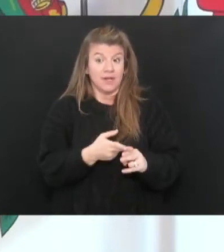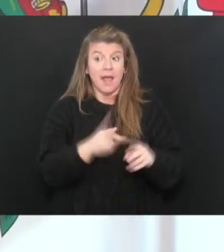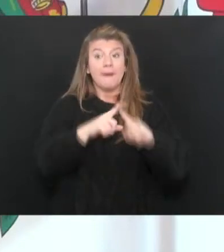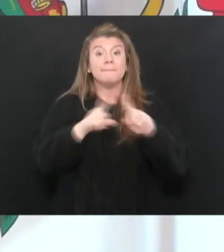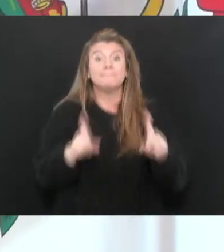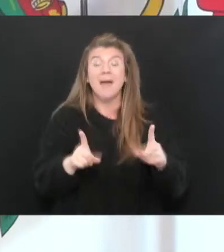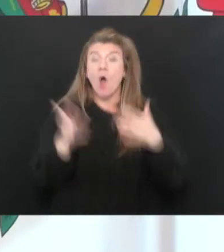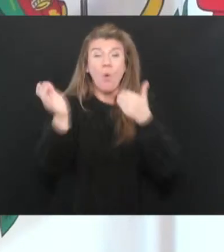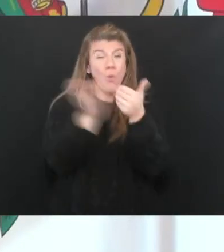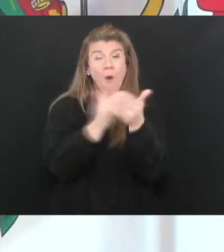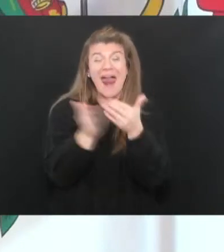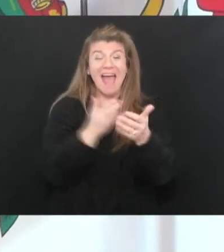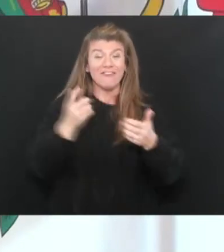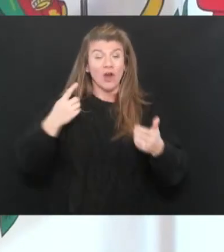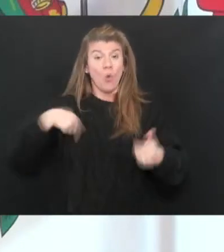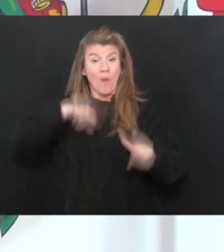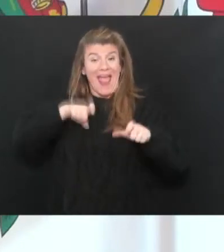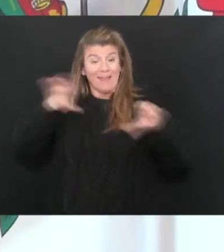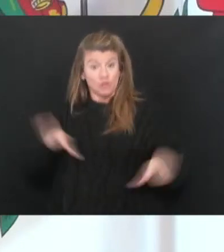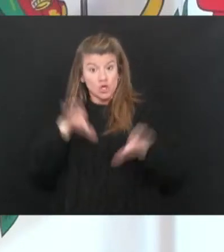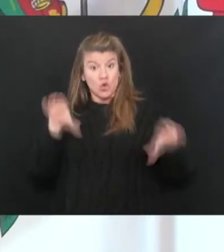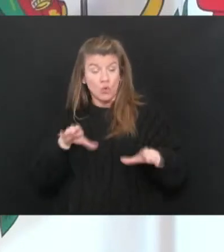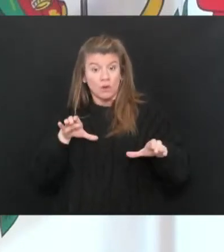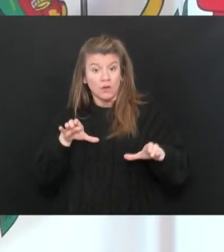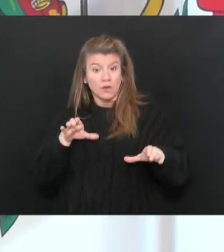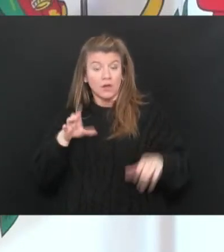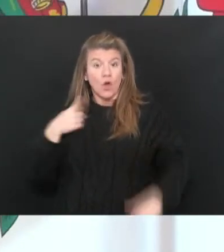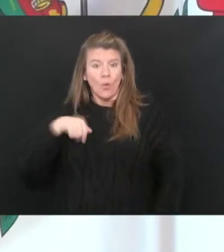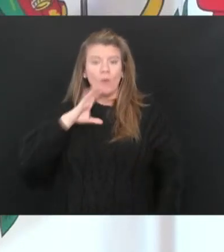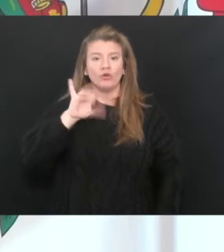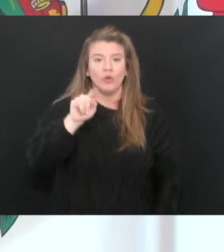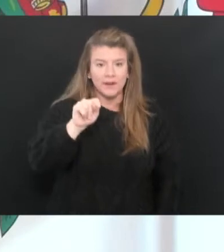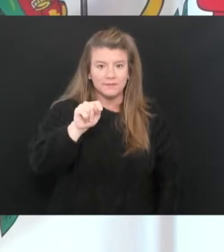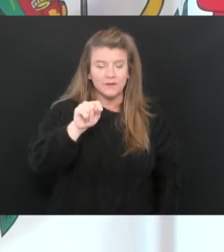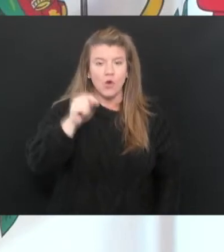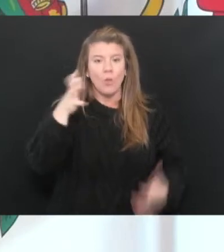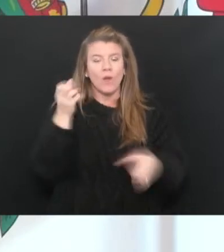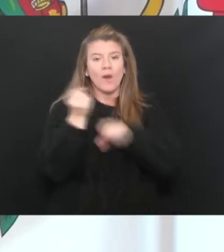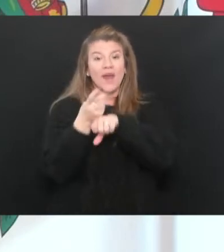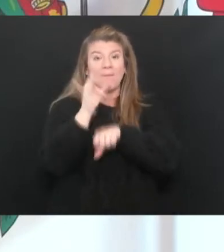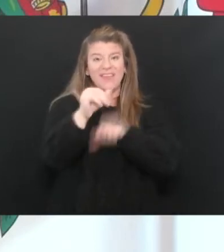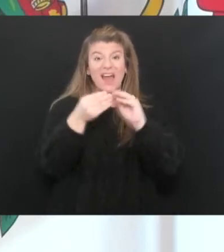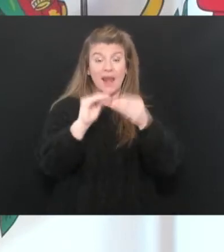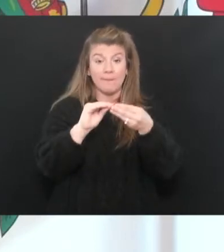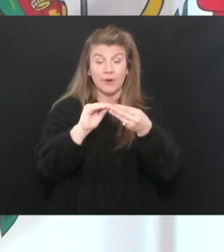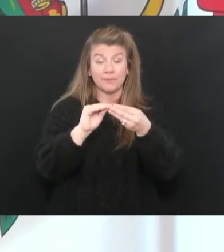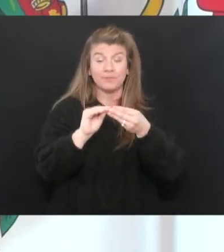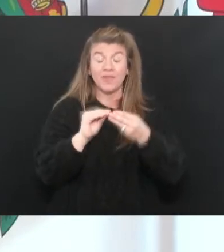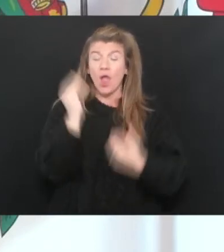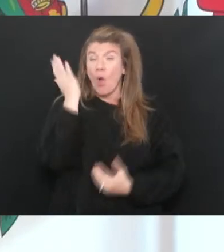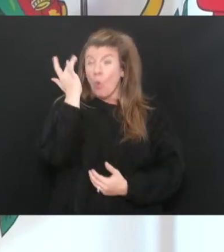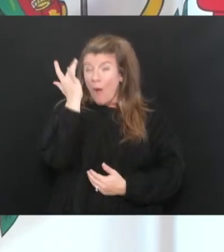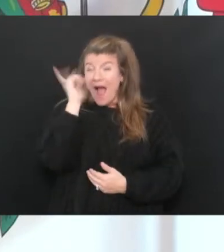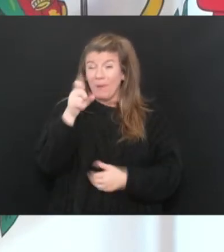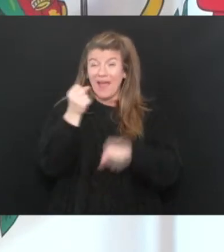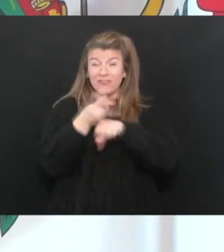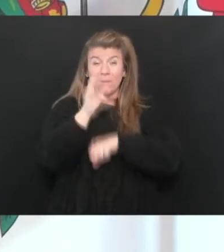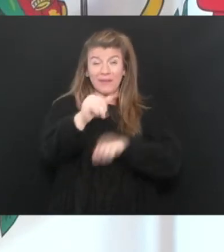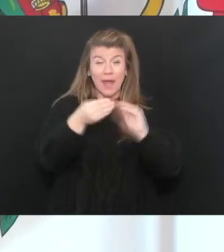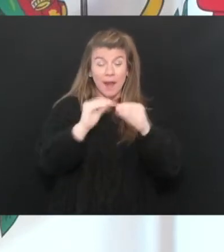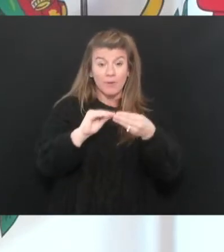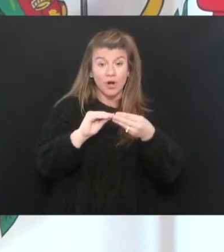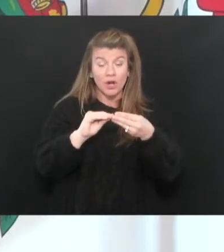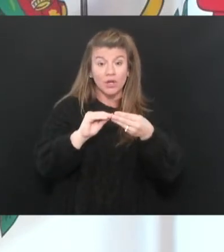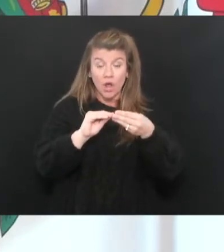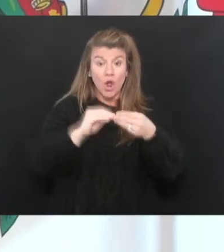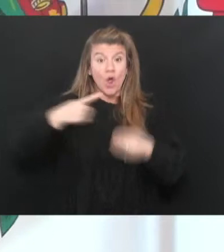absolutely, whatever it takes, we got to beat that number. The reason, June, we got to beat that number is because